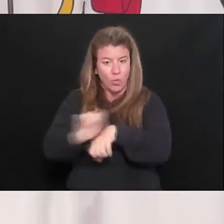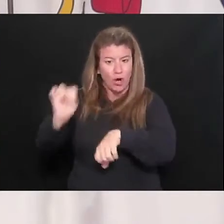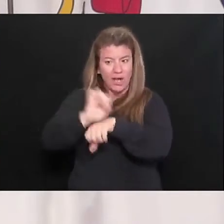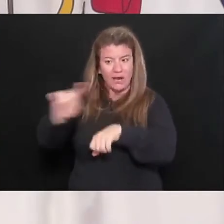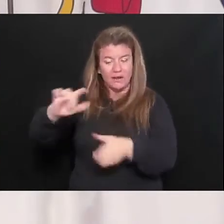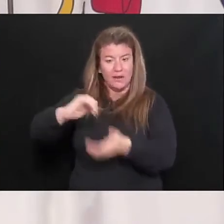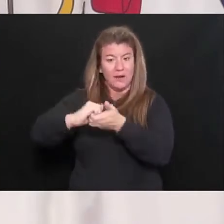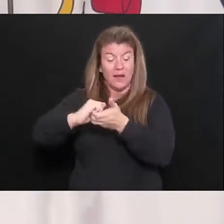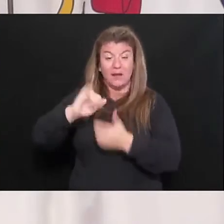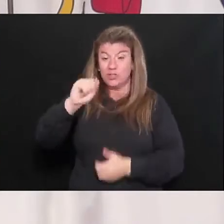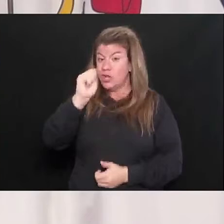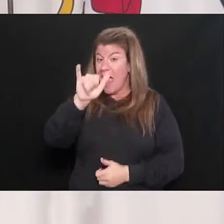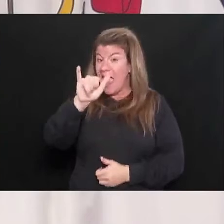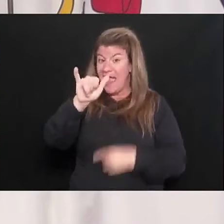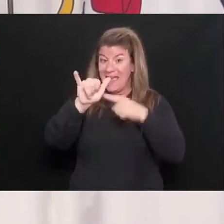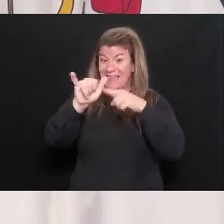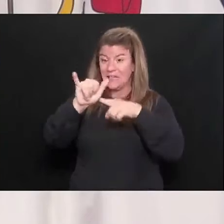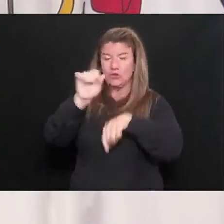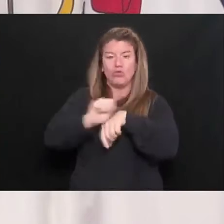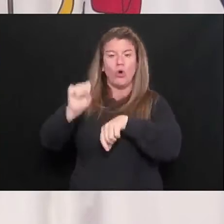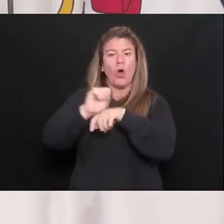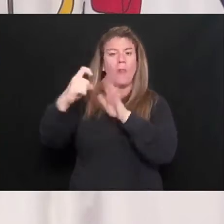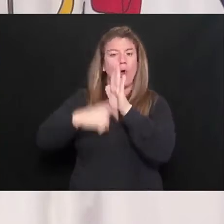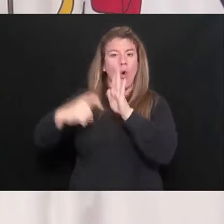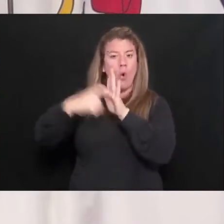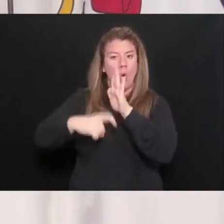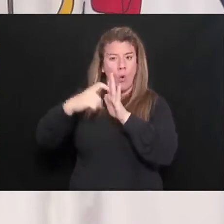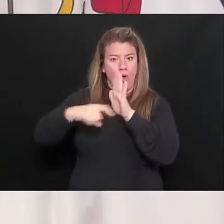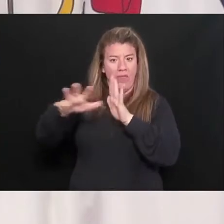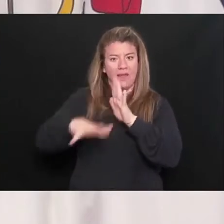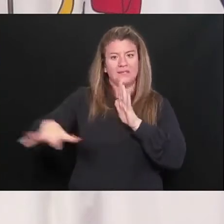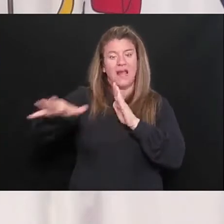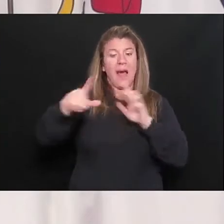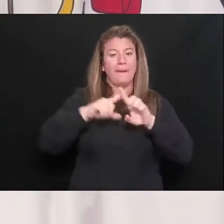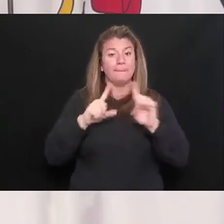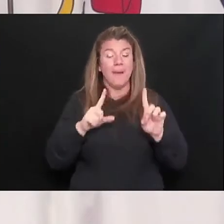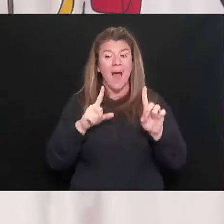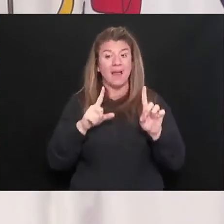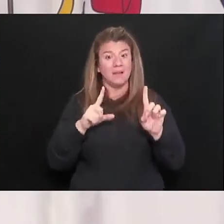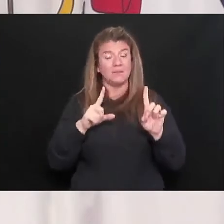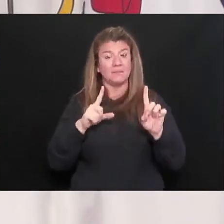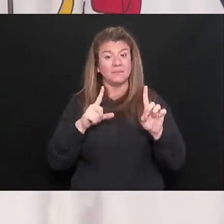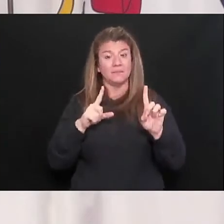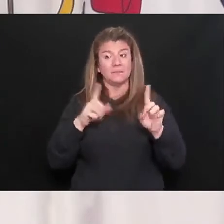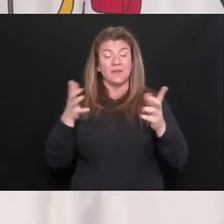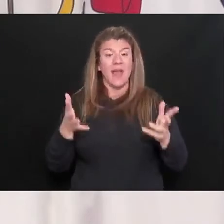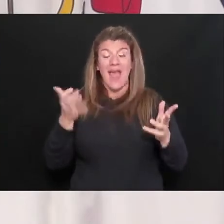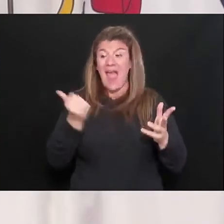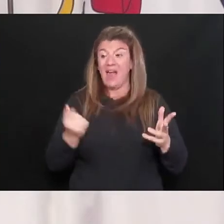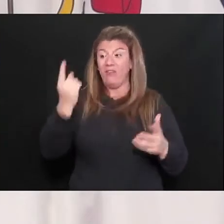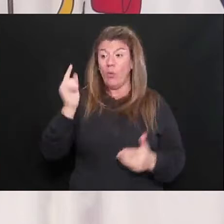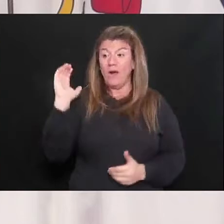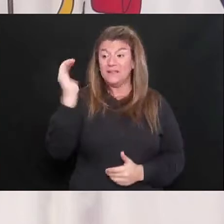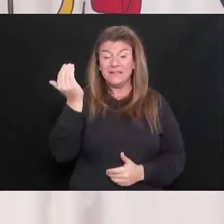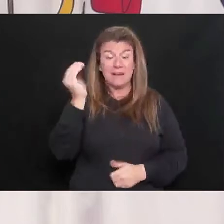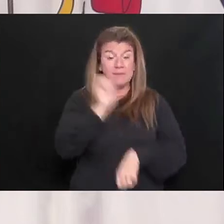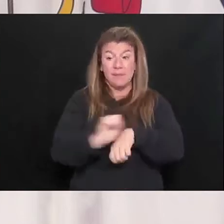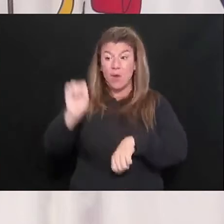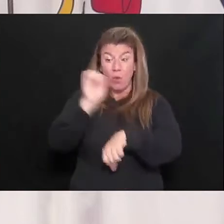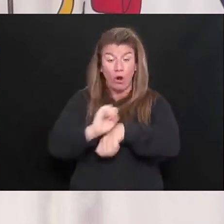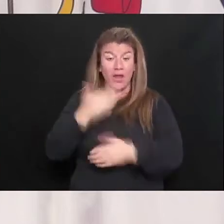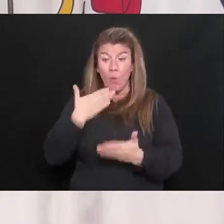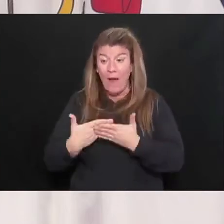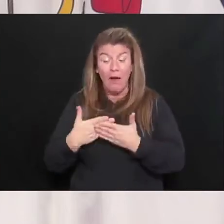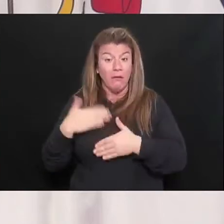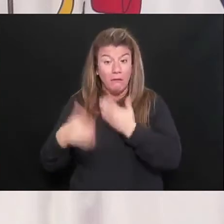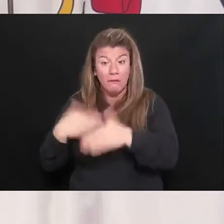of Jay on the coal side. But with all that, there, you know, everyone seems to be working along really, really